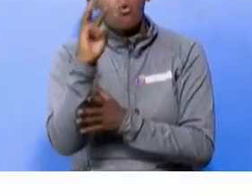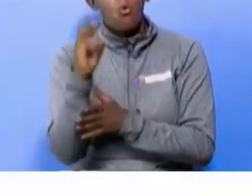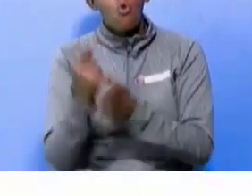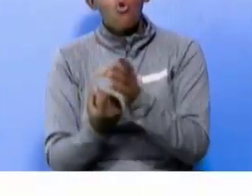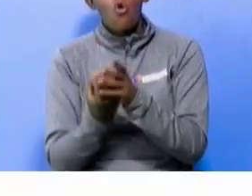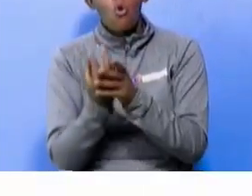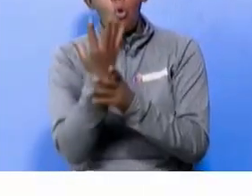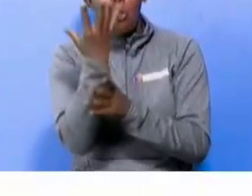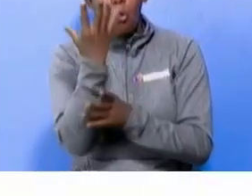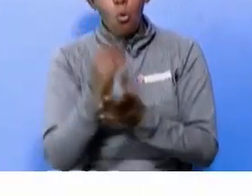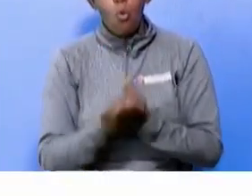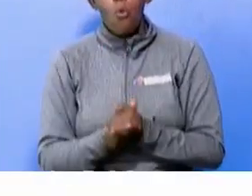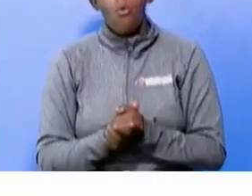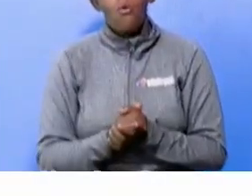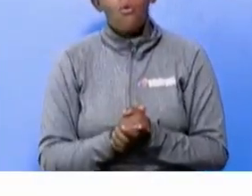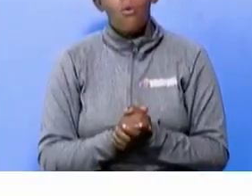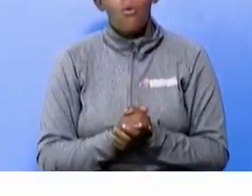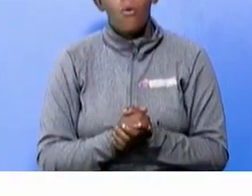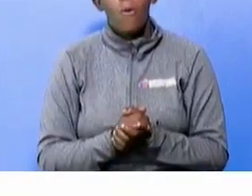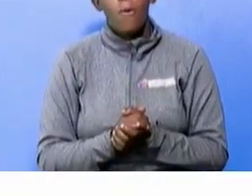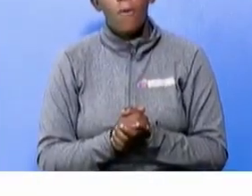Break.